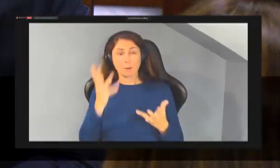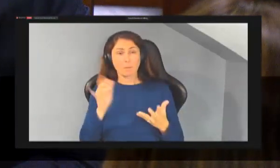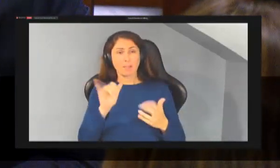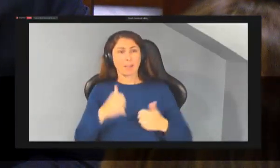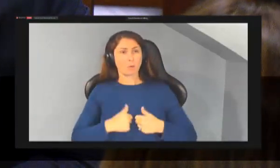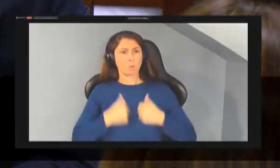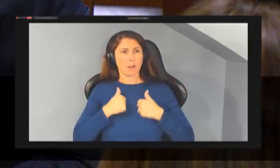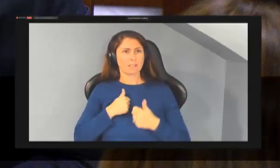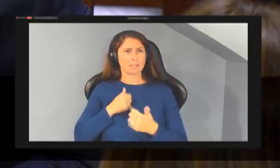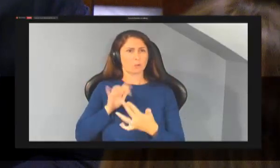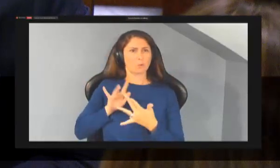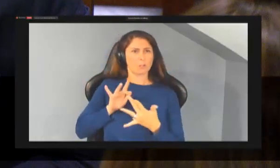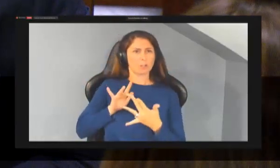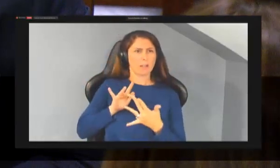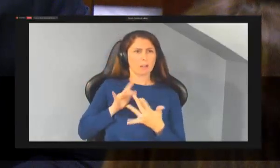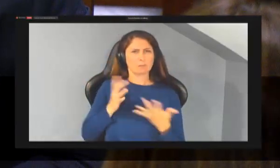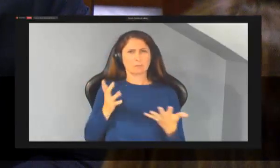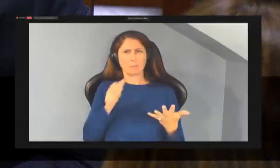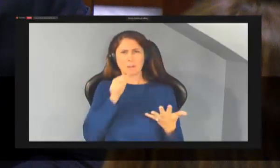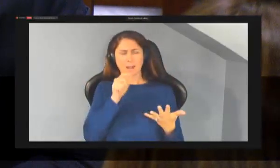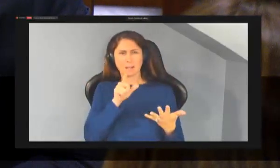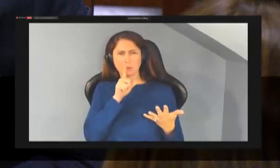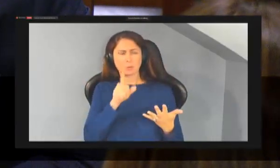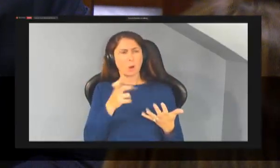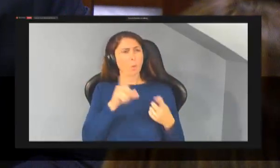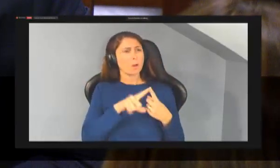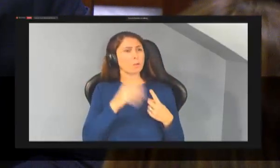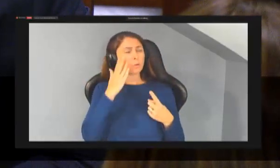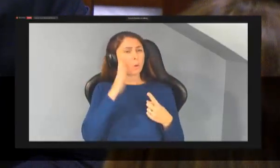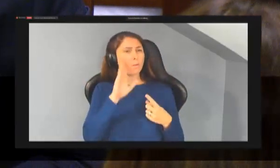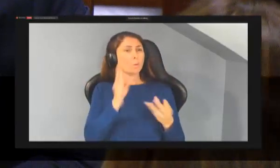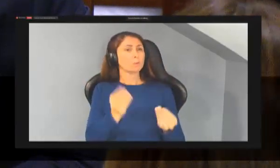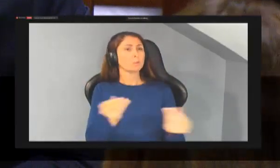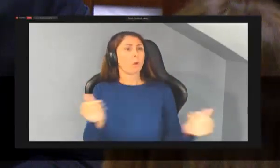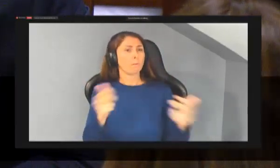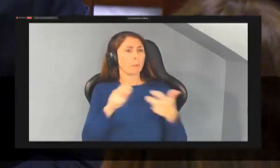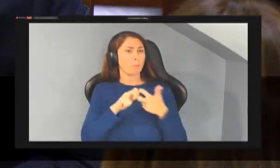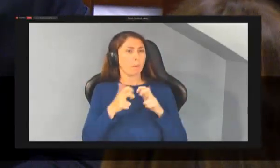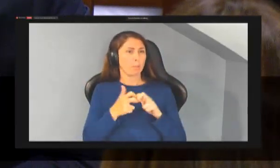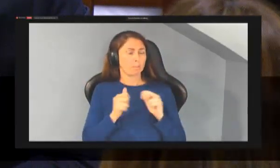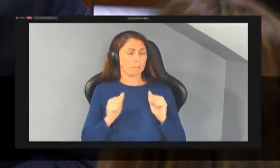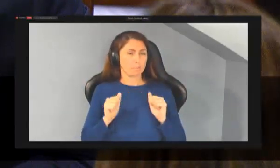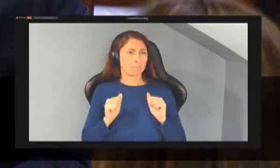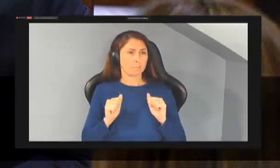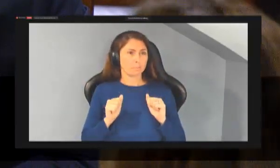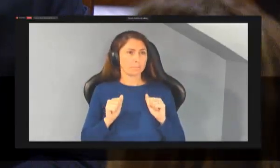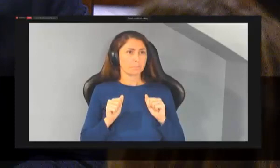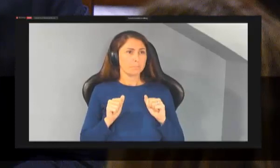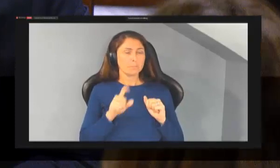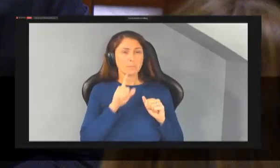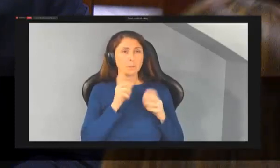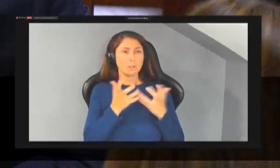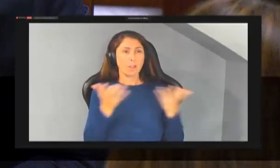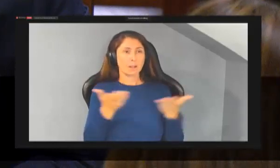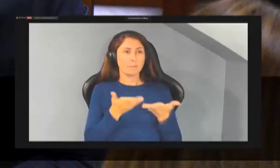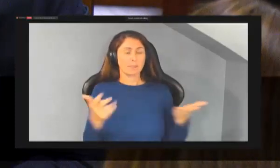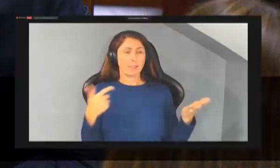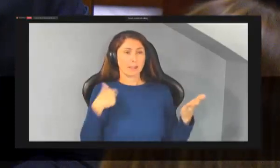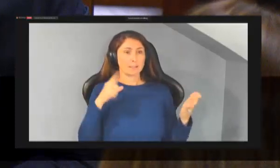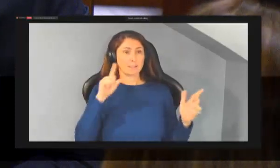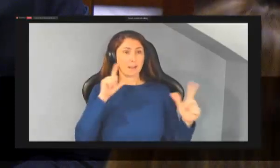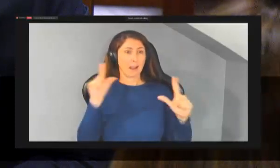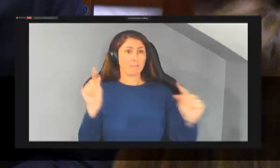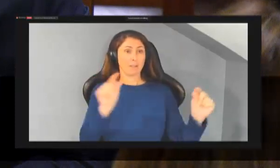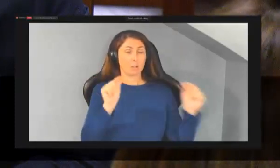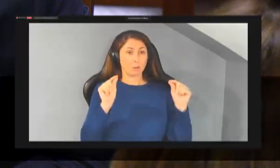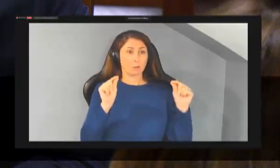about, not sure if that's going to, I just want to know if it's going to solve the problem. So here's a lot of things that I hear.